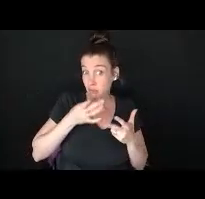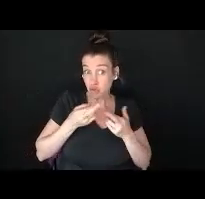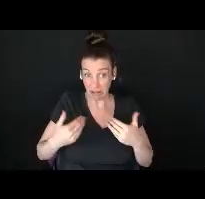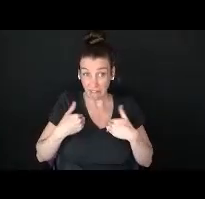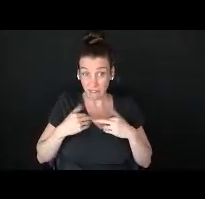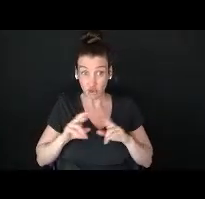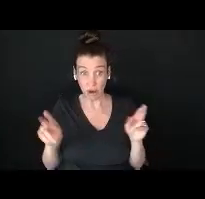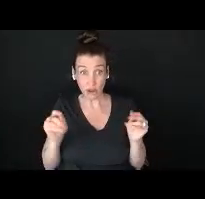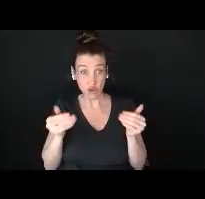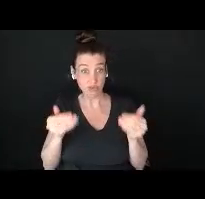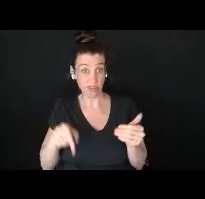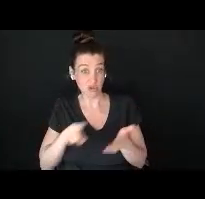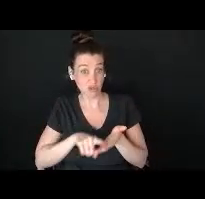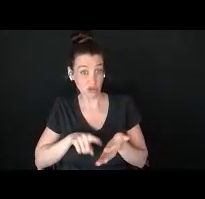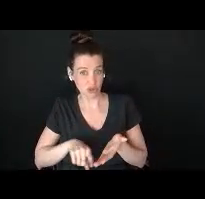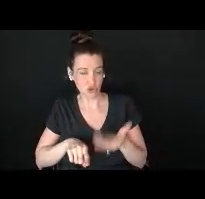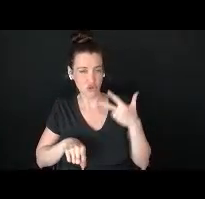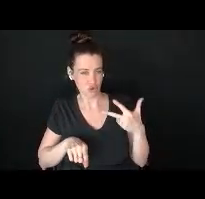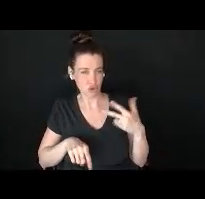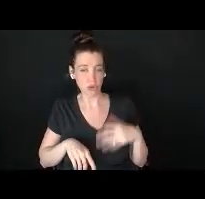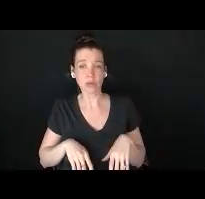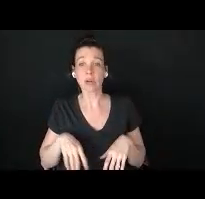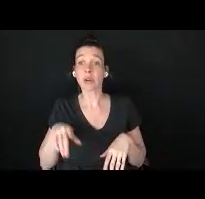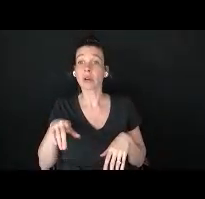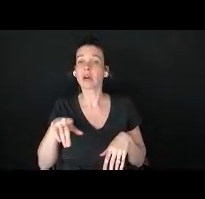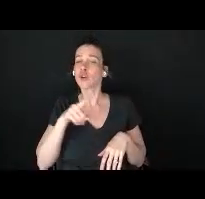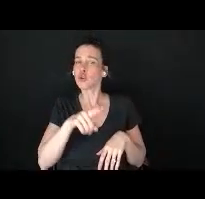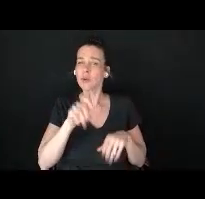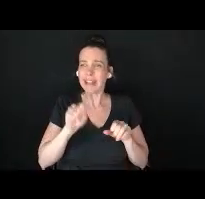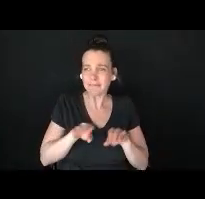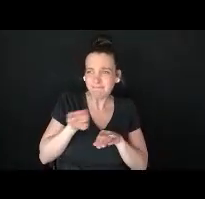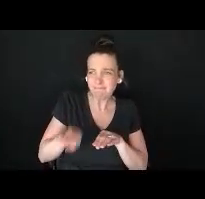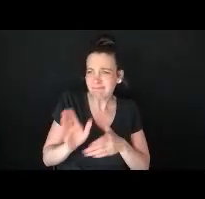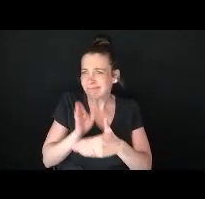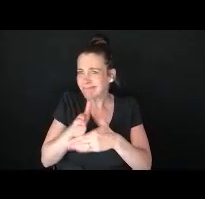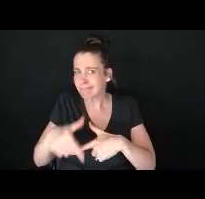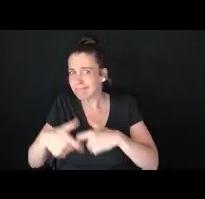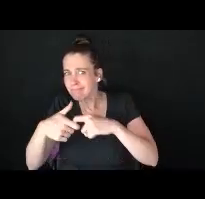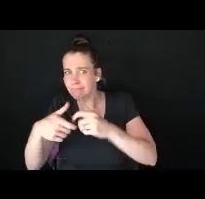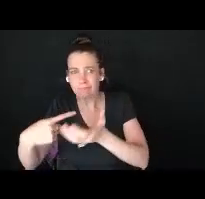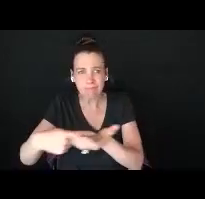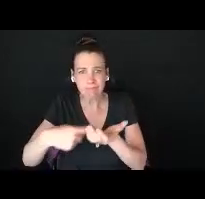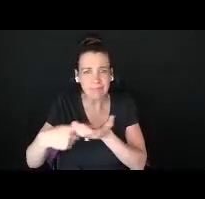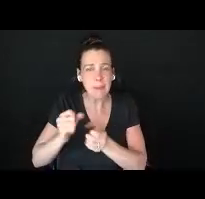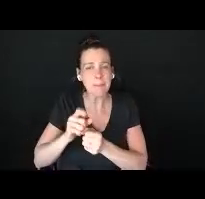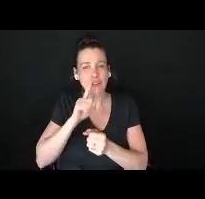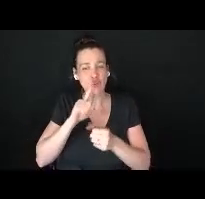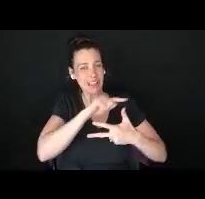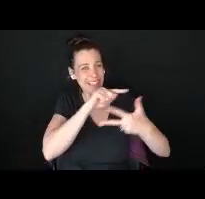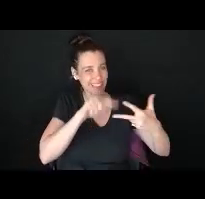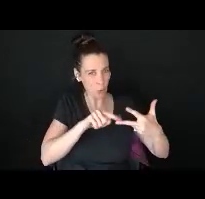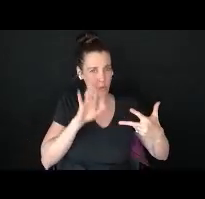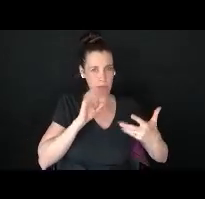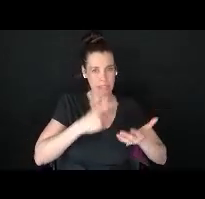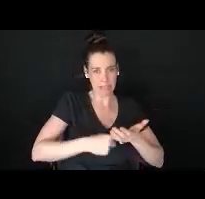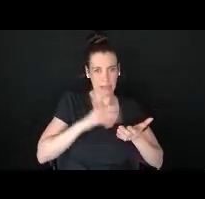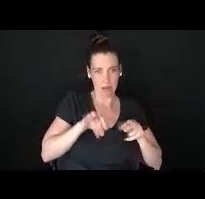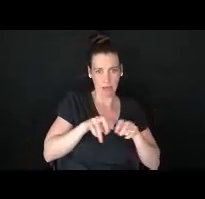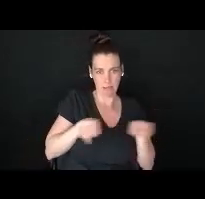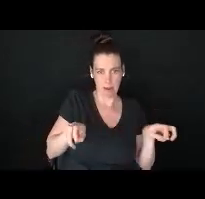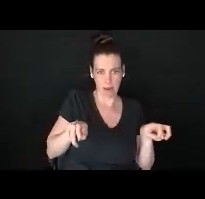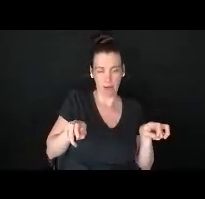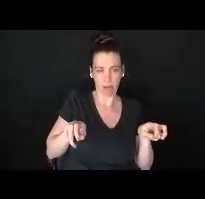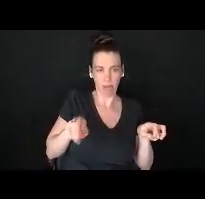to do it? And to facilitate the discussion by stepping in when needed to ensure that those key questions get discussed by the panel for